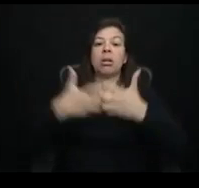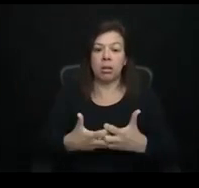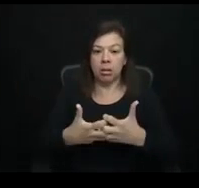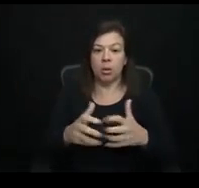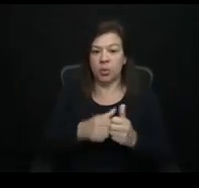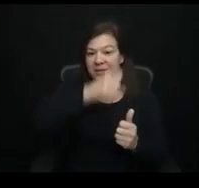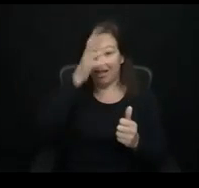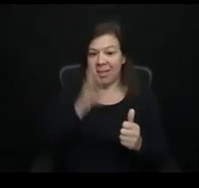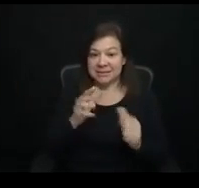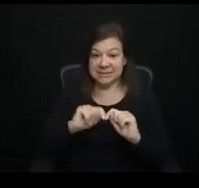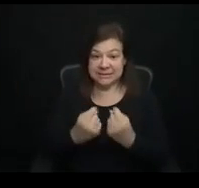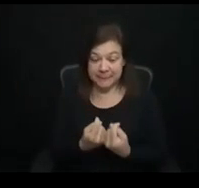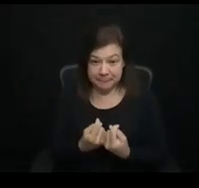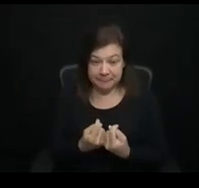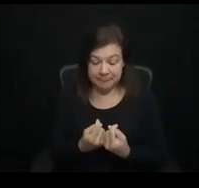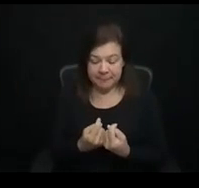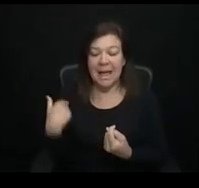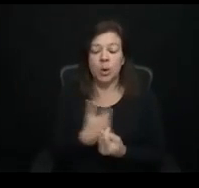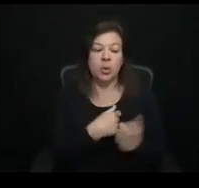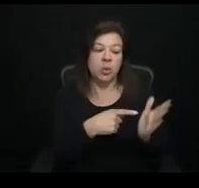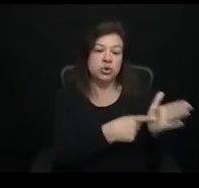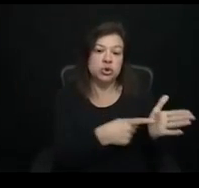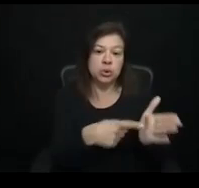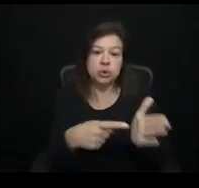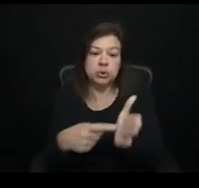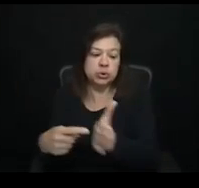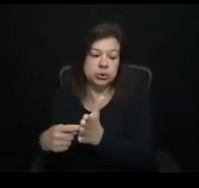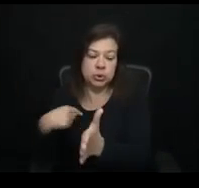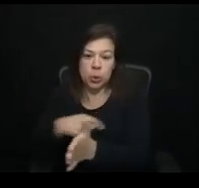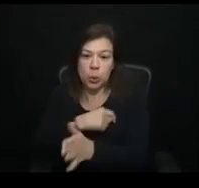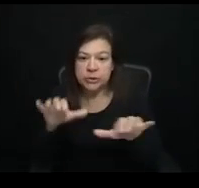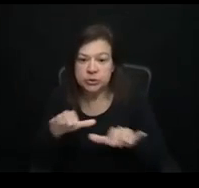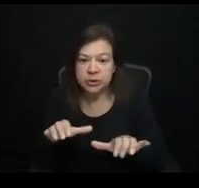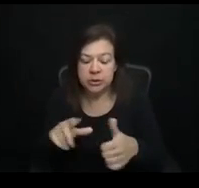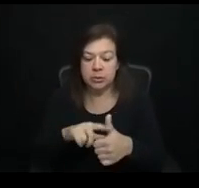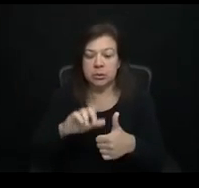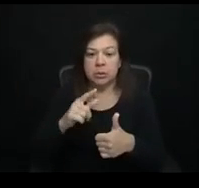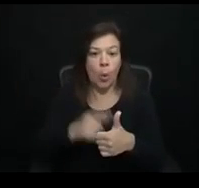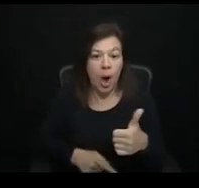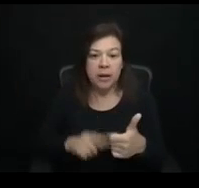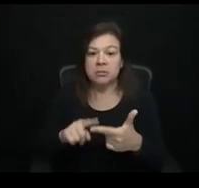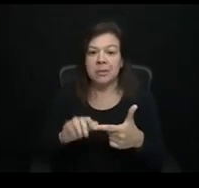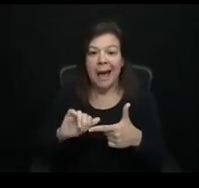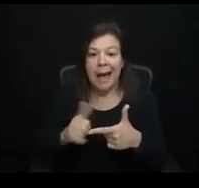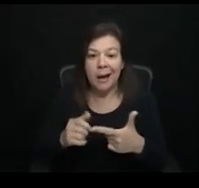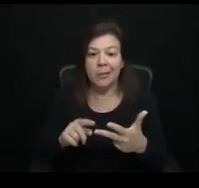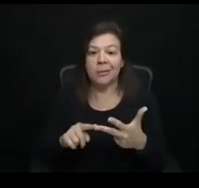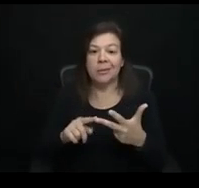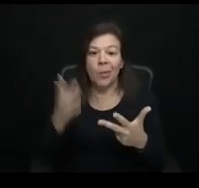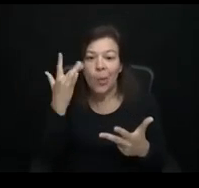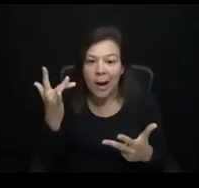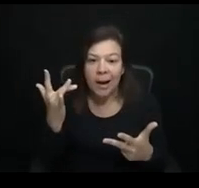and we will show them what we're doing, how we're doing it, why we're doing it, and basically a coordinated